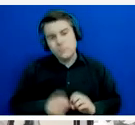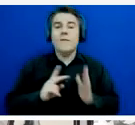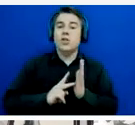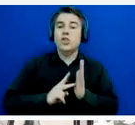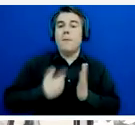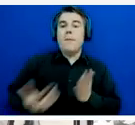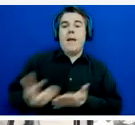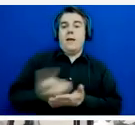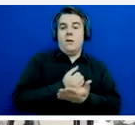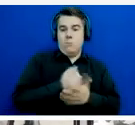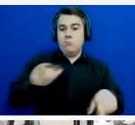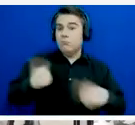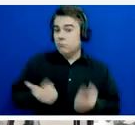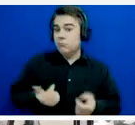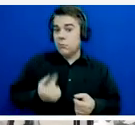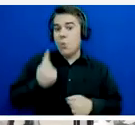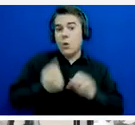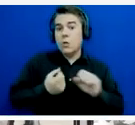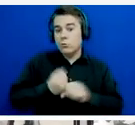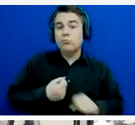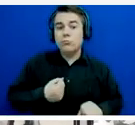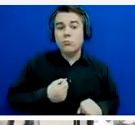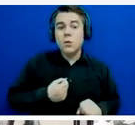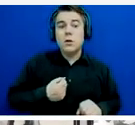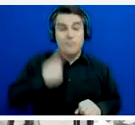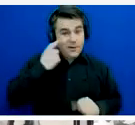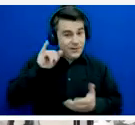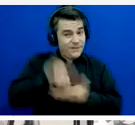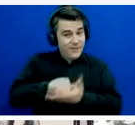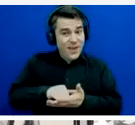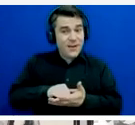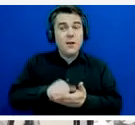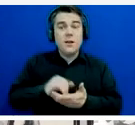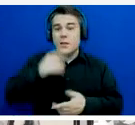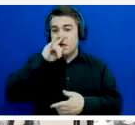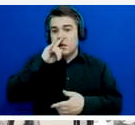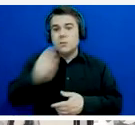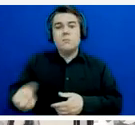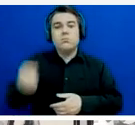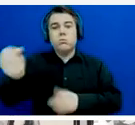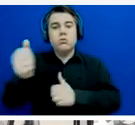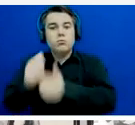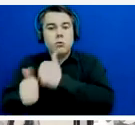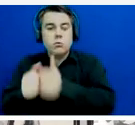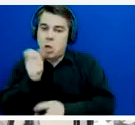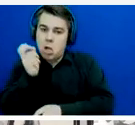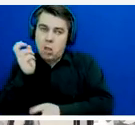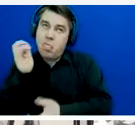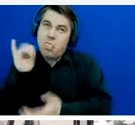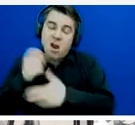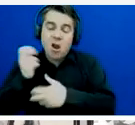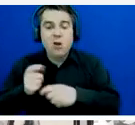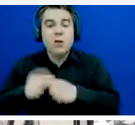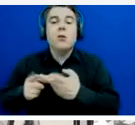from that point in the past year. And because of that, getting my kids in sports hasn't been so hard. Getting them